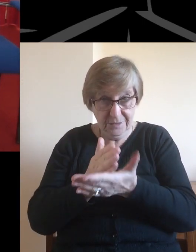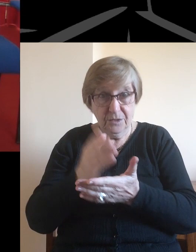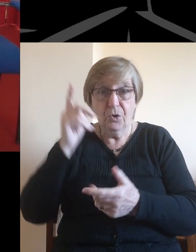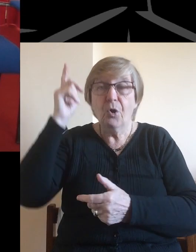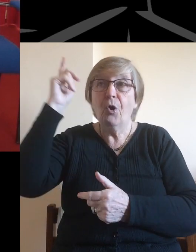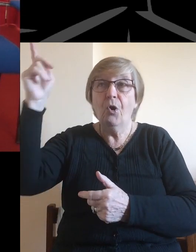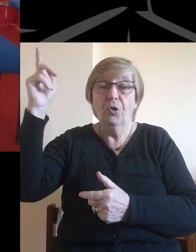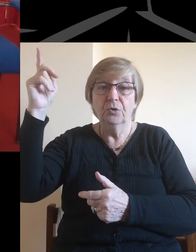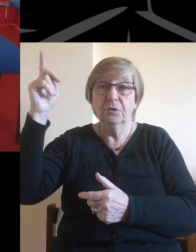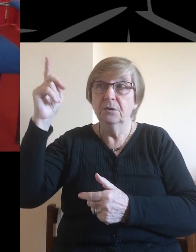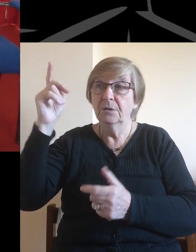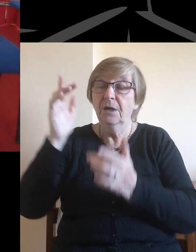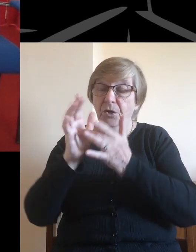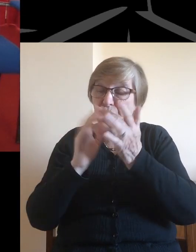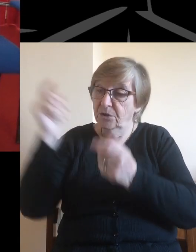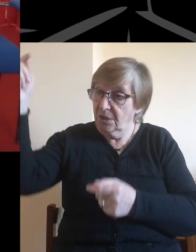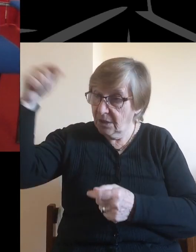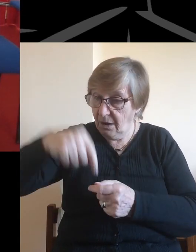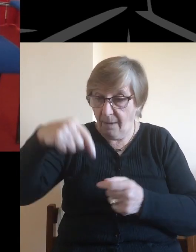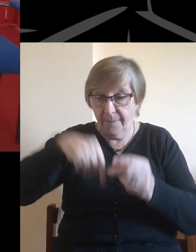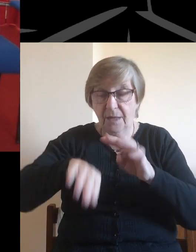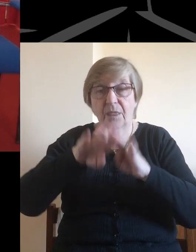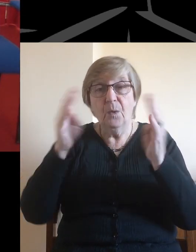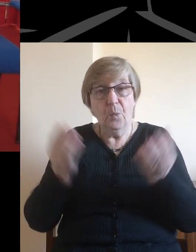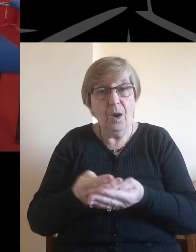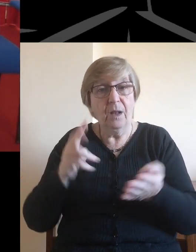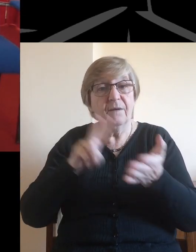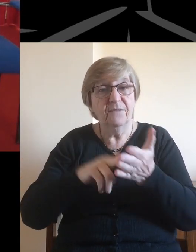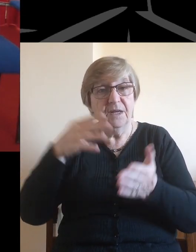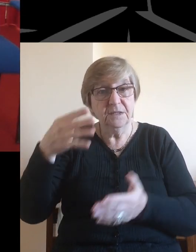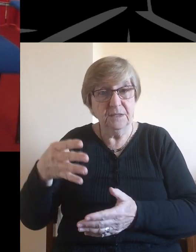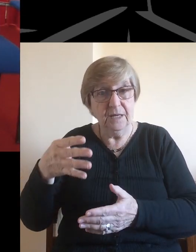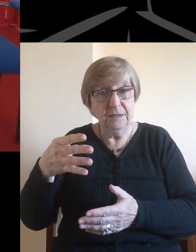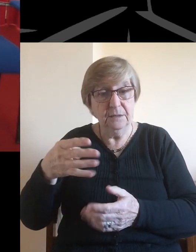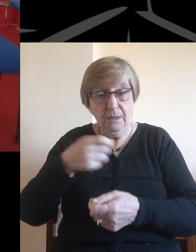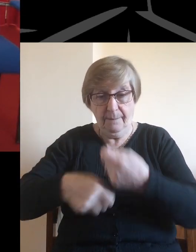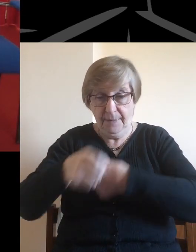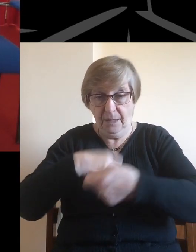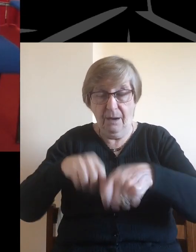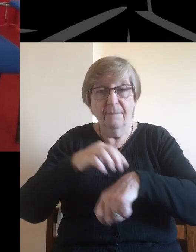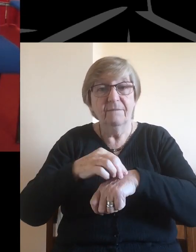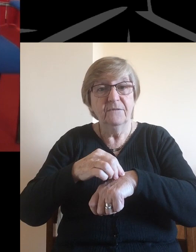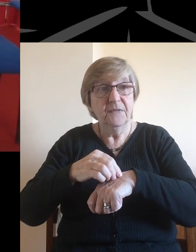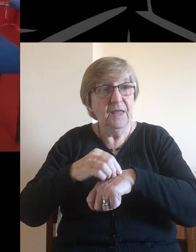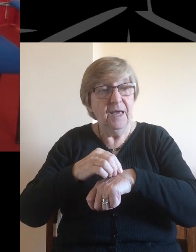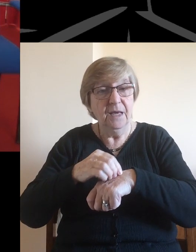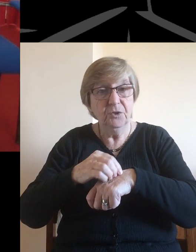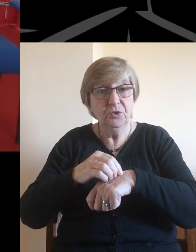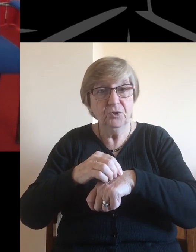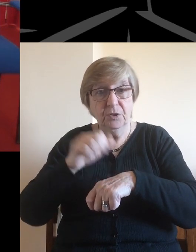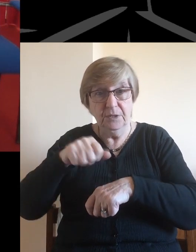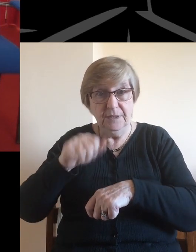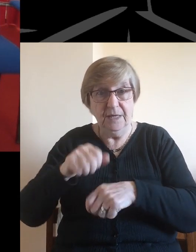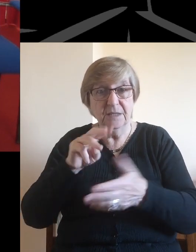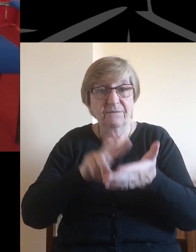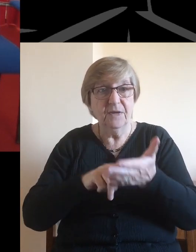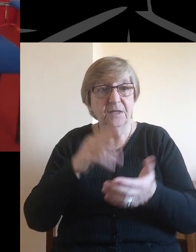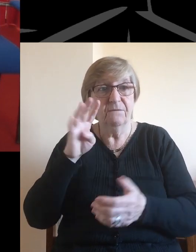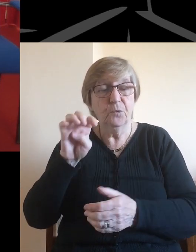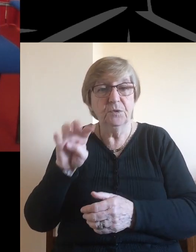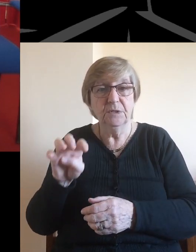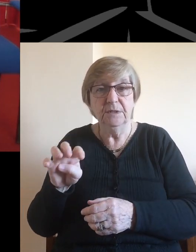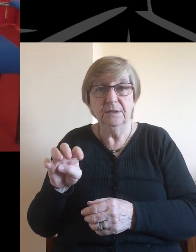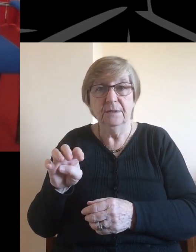come to us in the world, verse 9 of John 1, although he's become flesh and truly moved in alongside us, verse